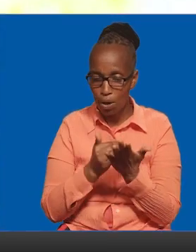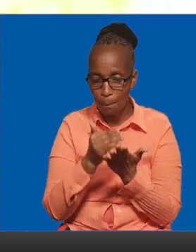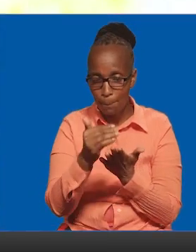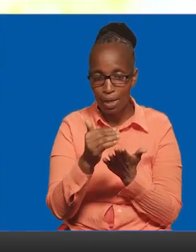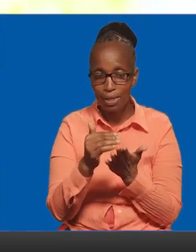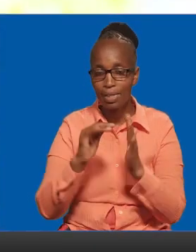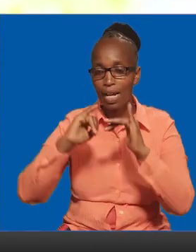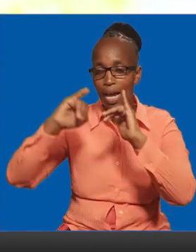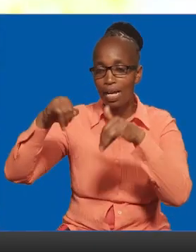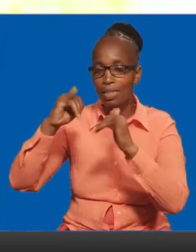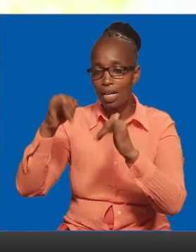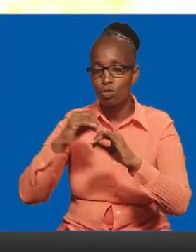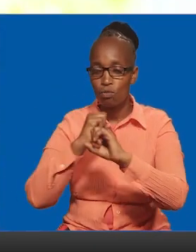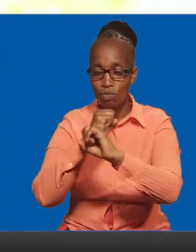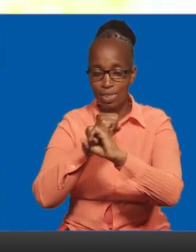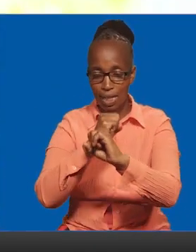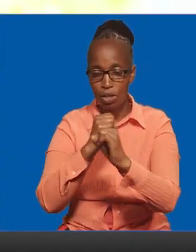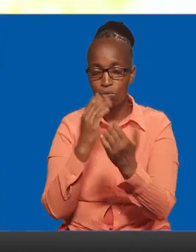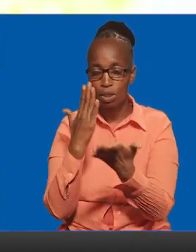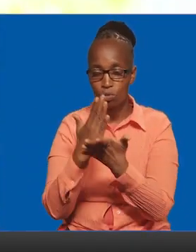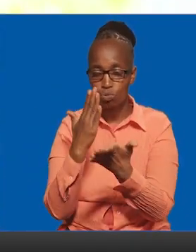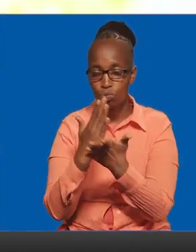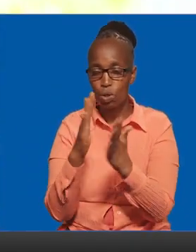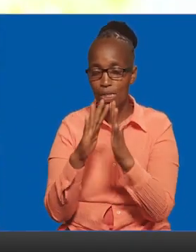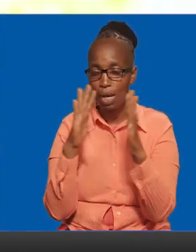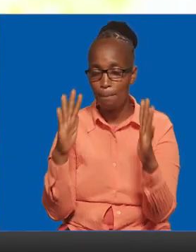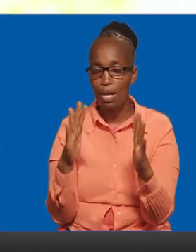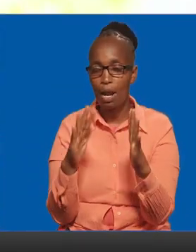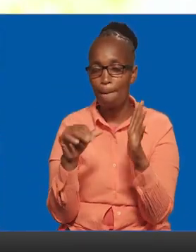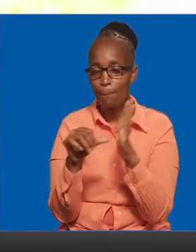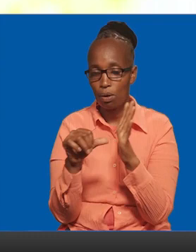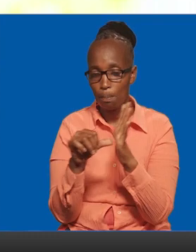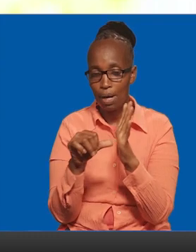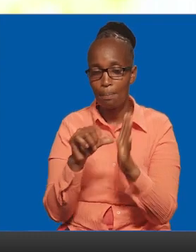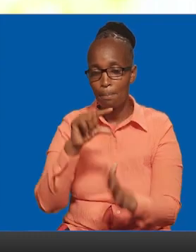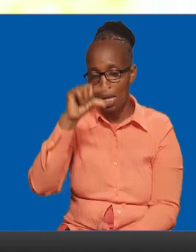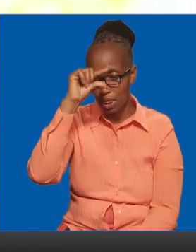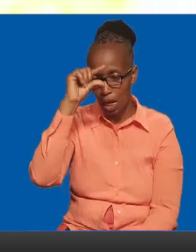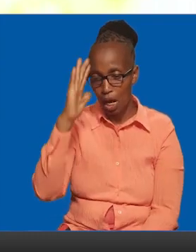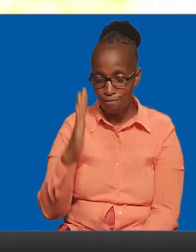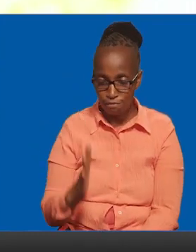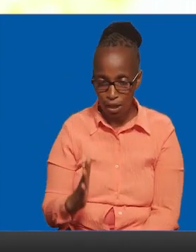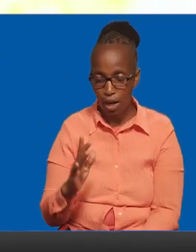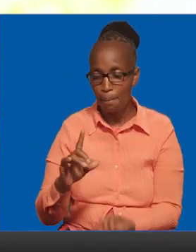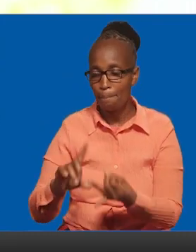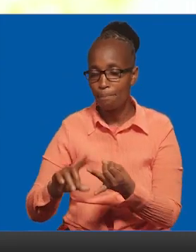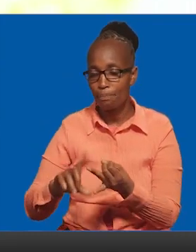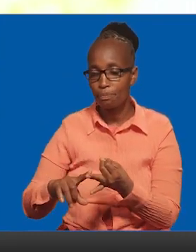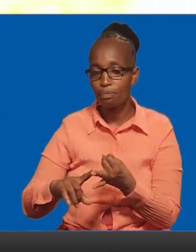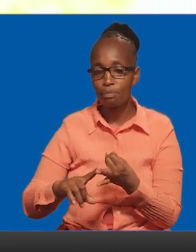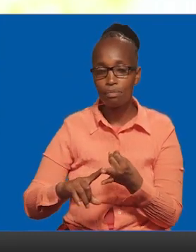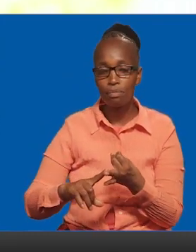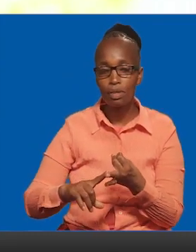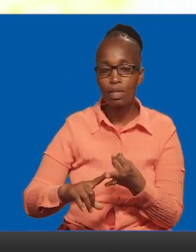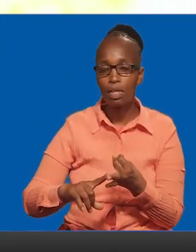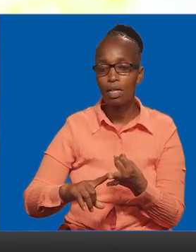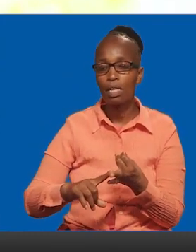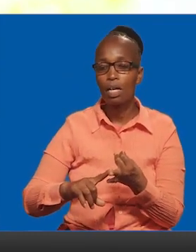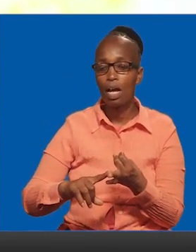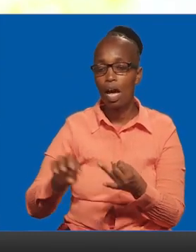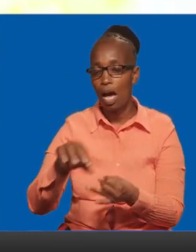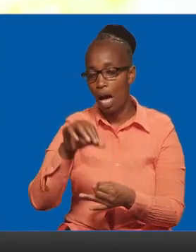the issue of insec of course is a huge Challenge and uh the governor the my PS